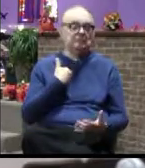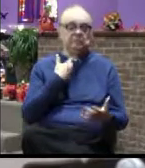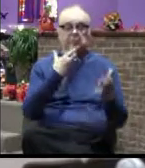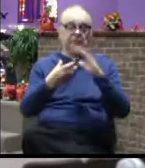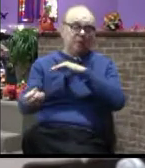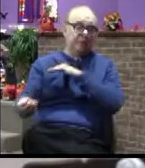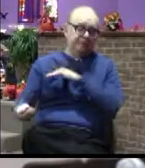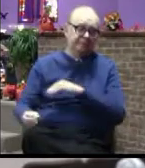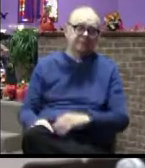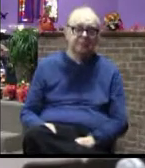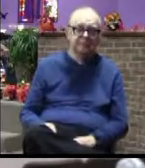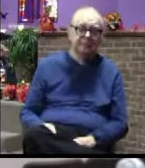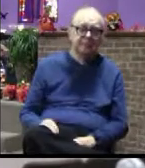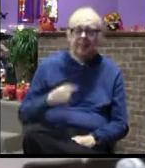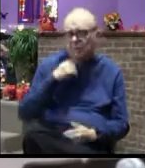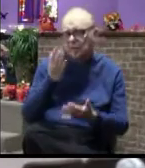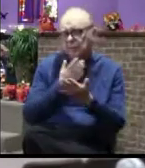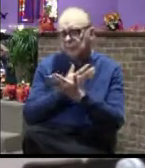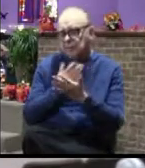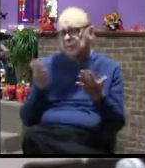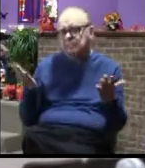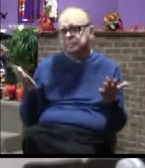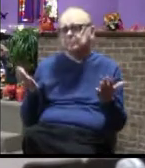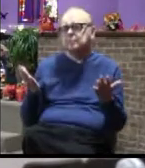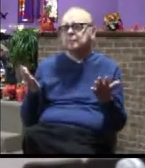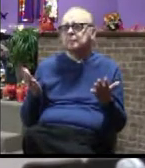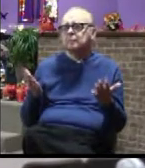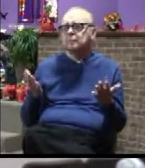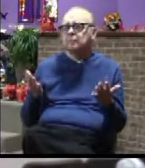I'm out of here. But let me say this to y'all.